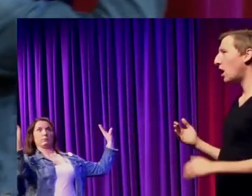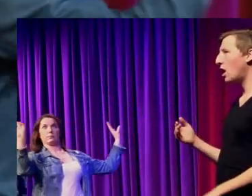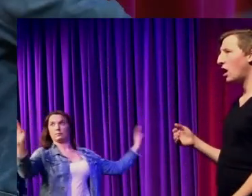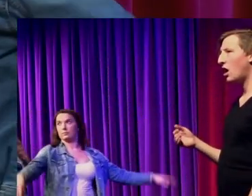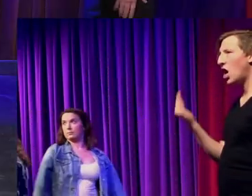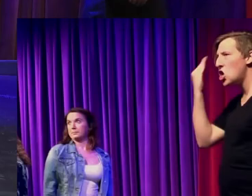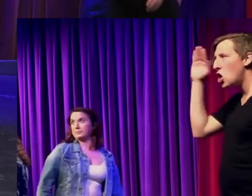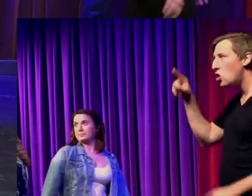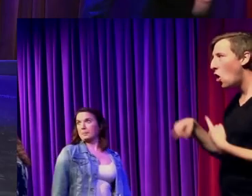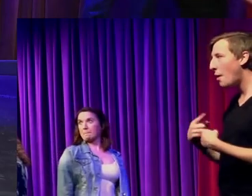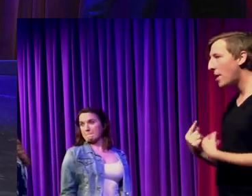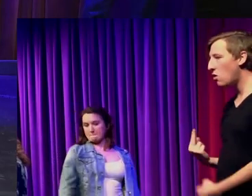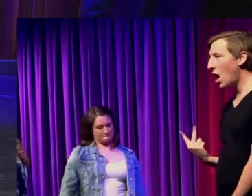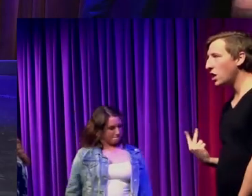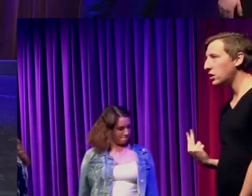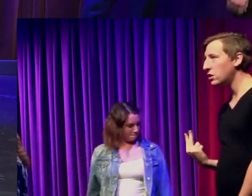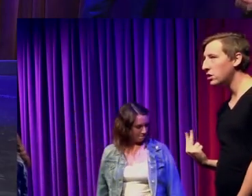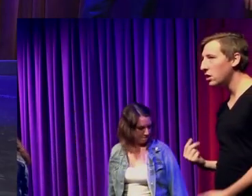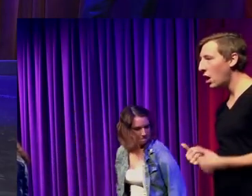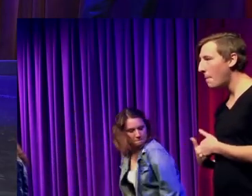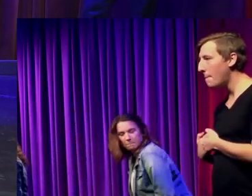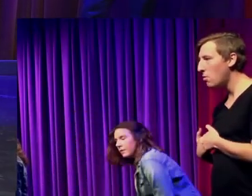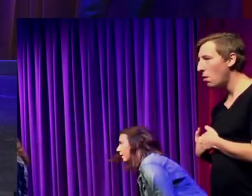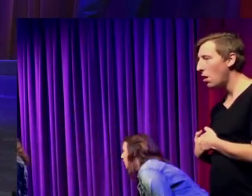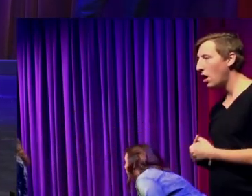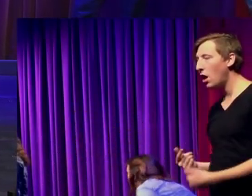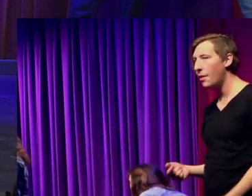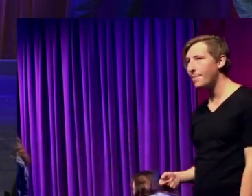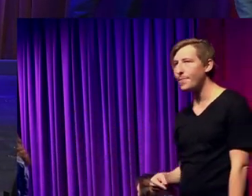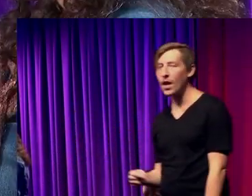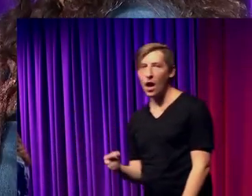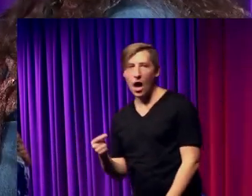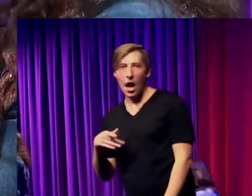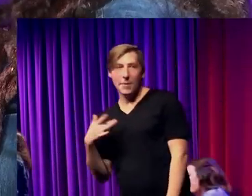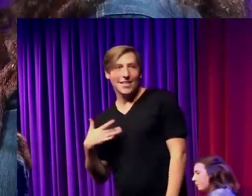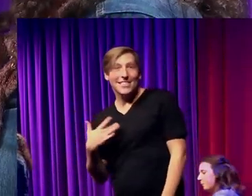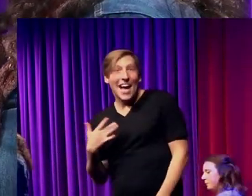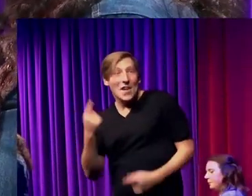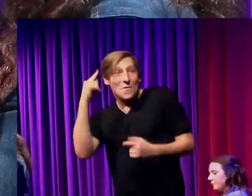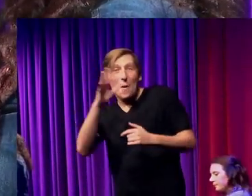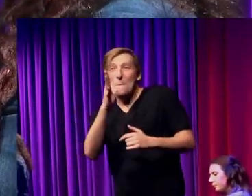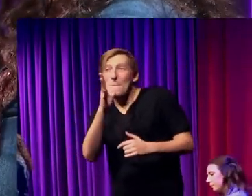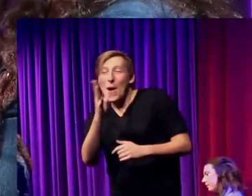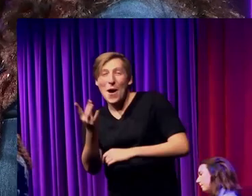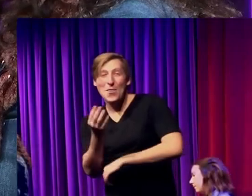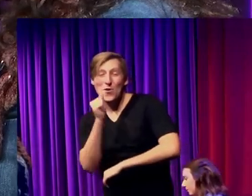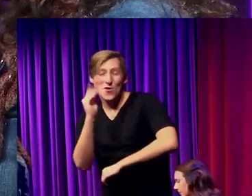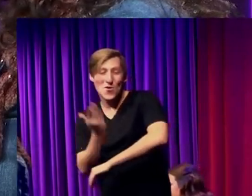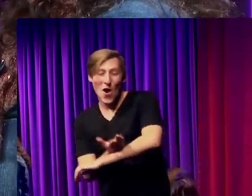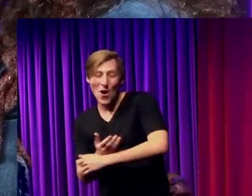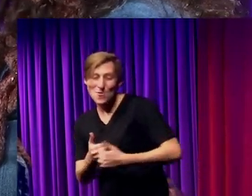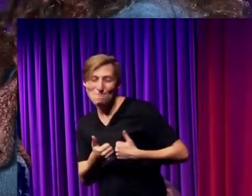wanted to let you know I'm so excited for our mother-daughter bonding night tonight. Oh,